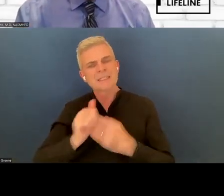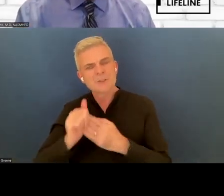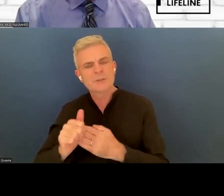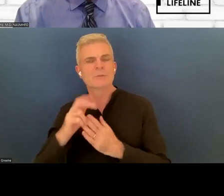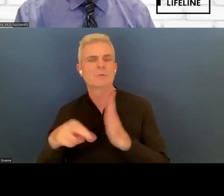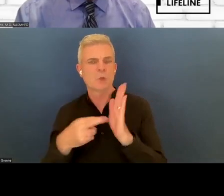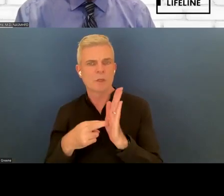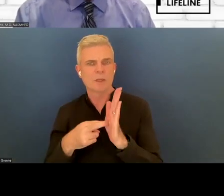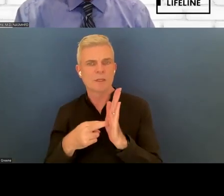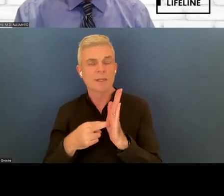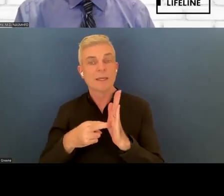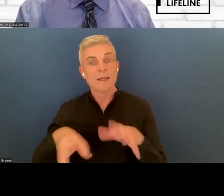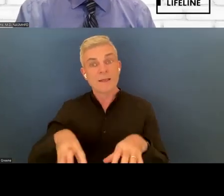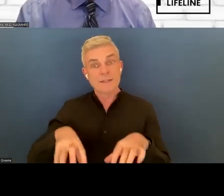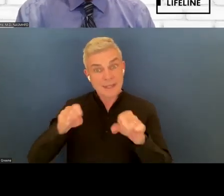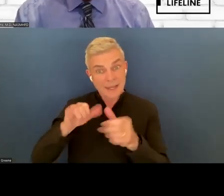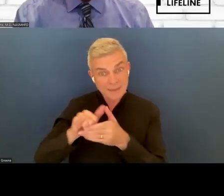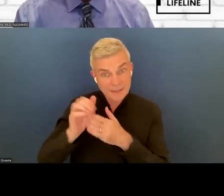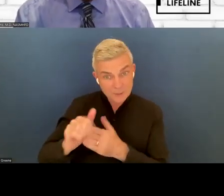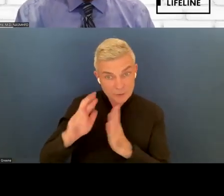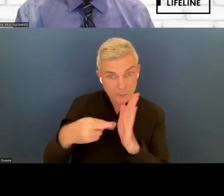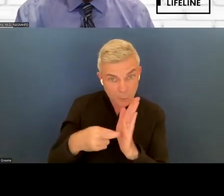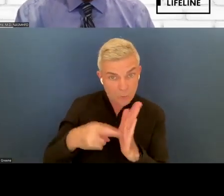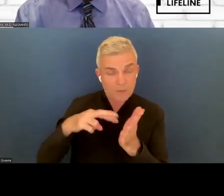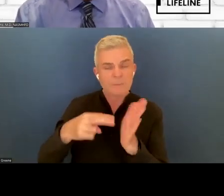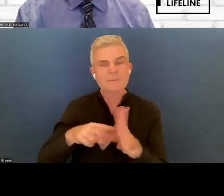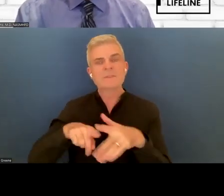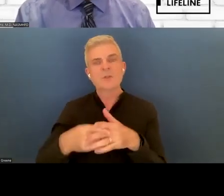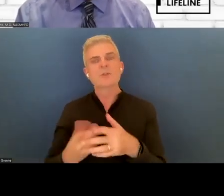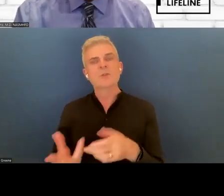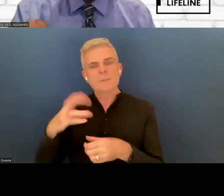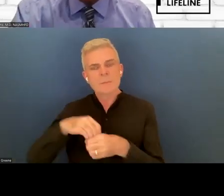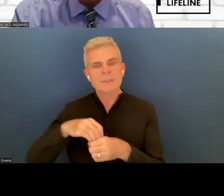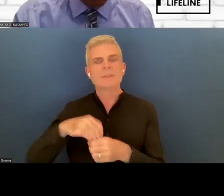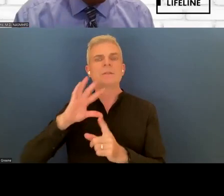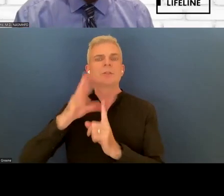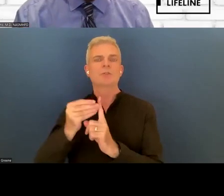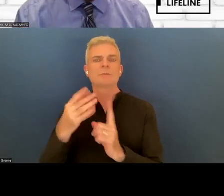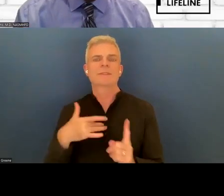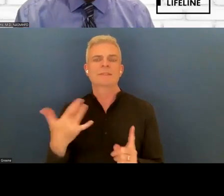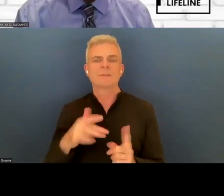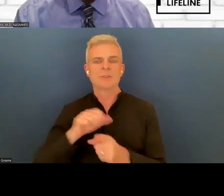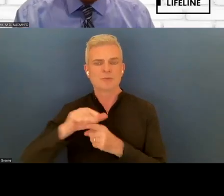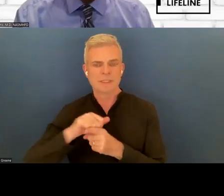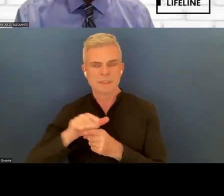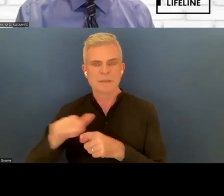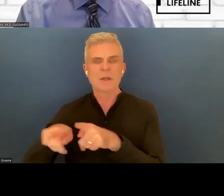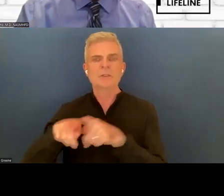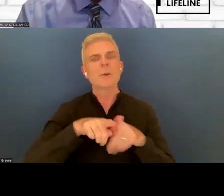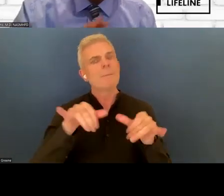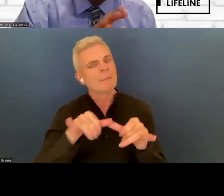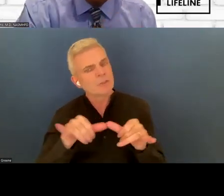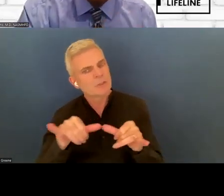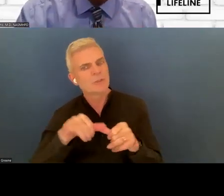leadership role, you begin to implement cultural sensitivity training. You also measure those trainings. You take a look at